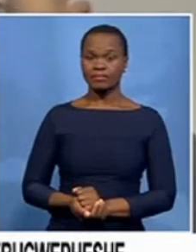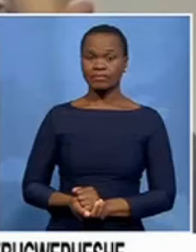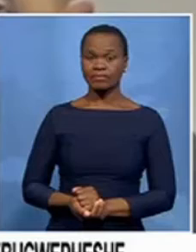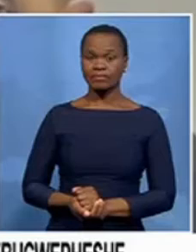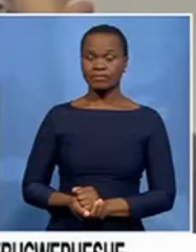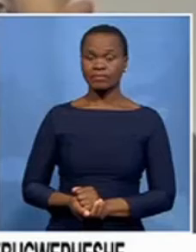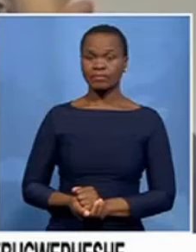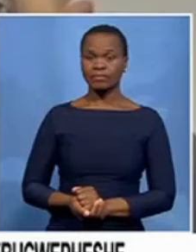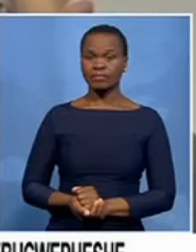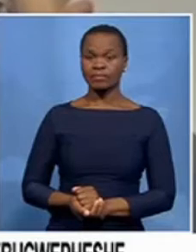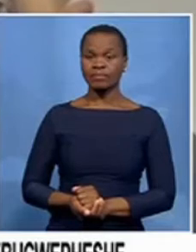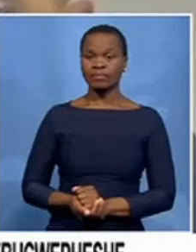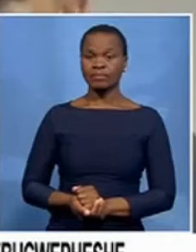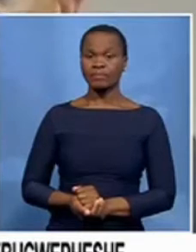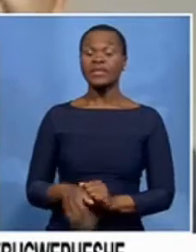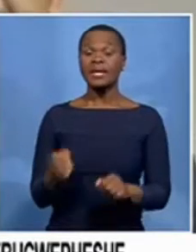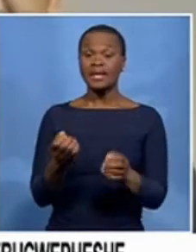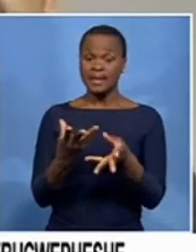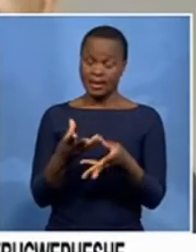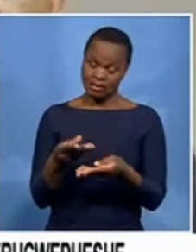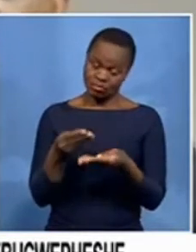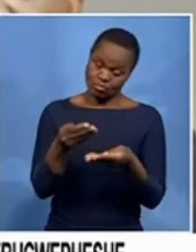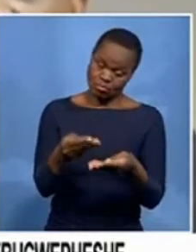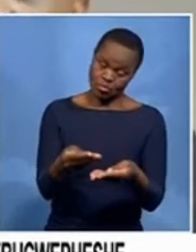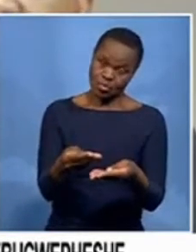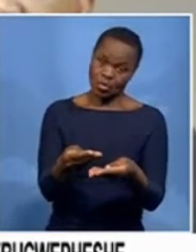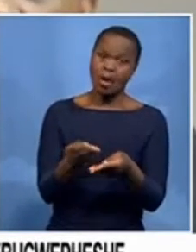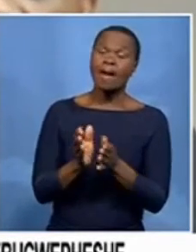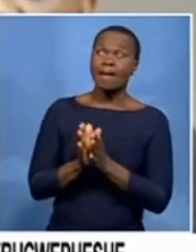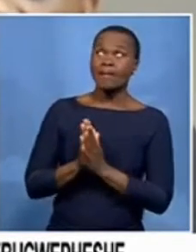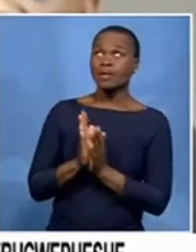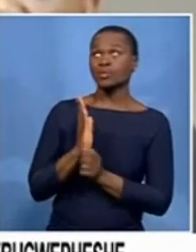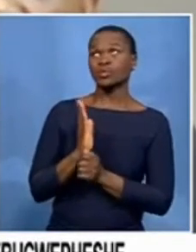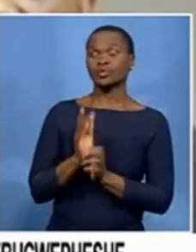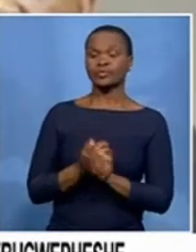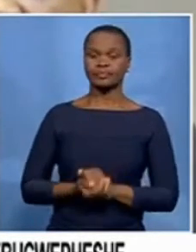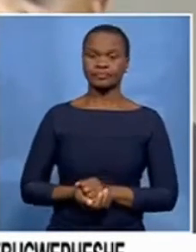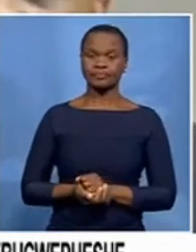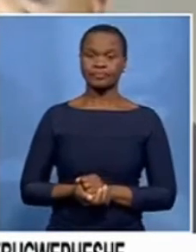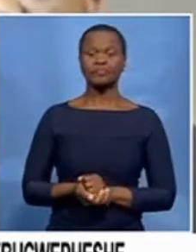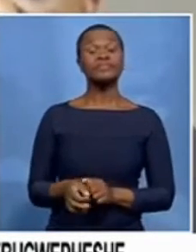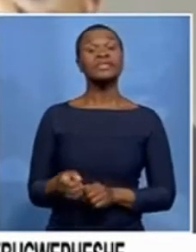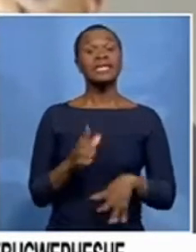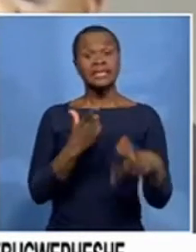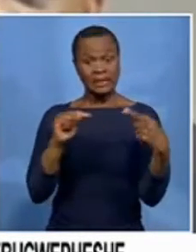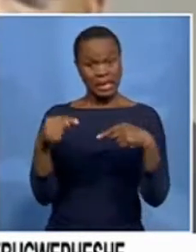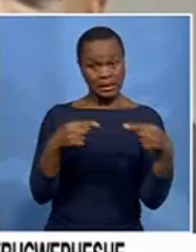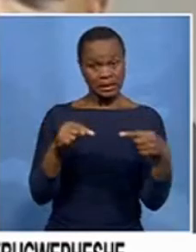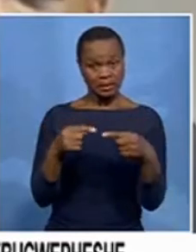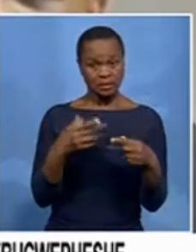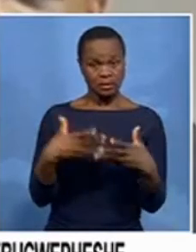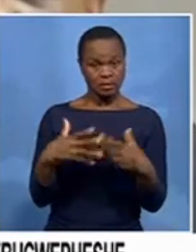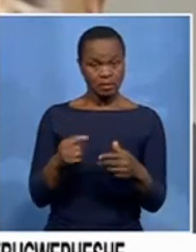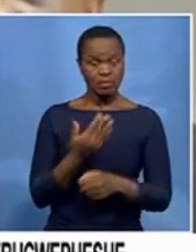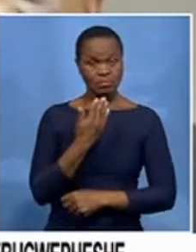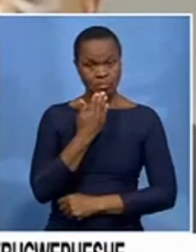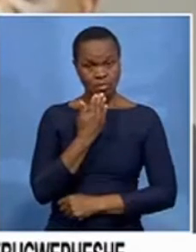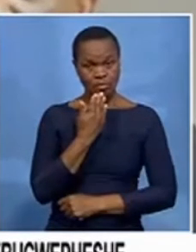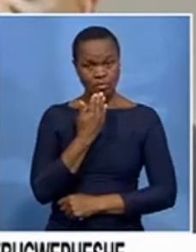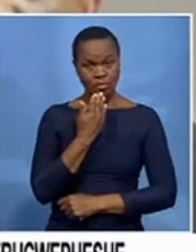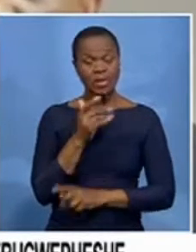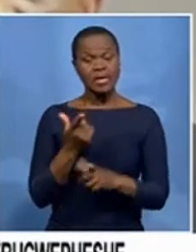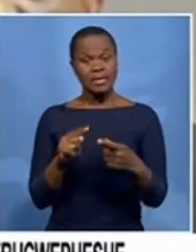That's the nature of the relief sought before your lordship. Yes. I don't think there's anyone who can argue that your lordship does not have